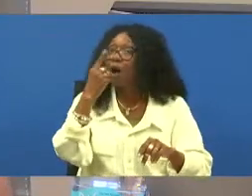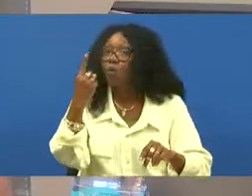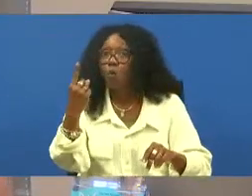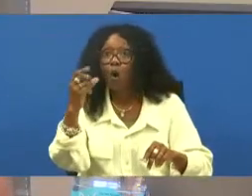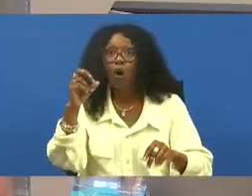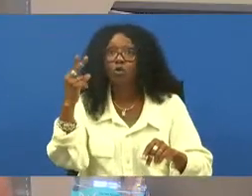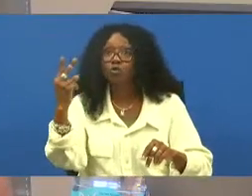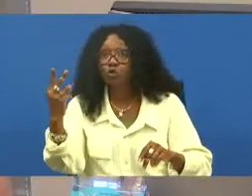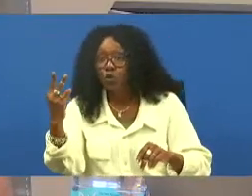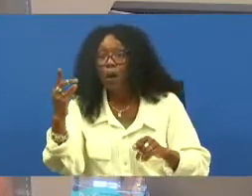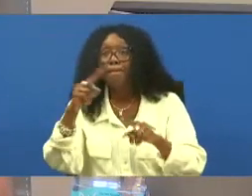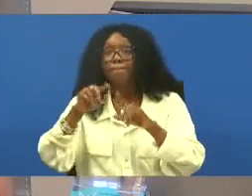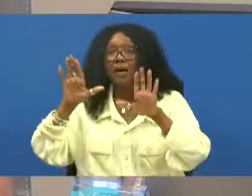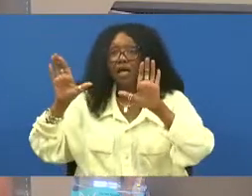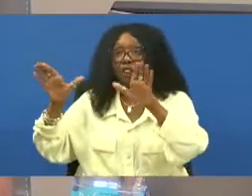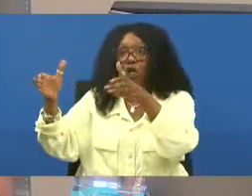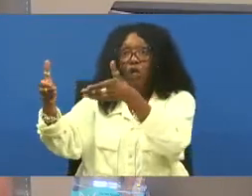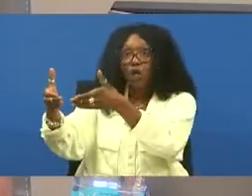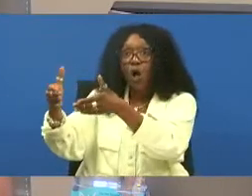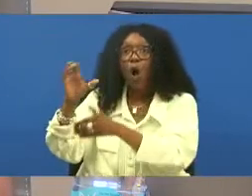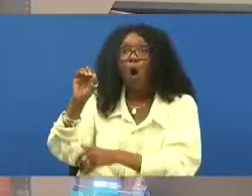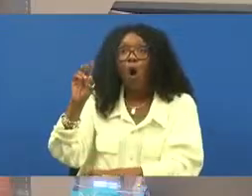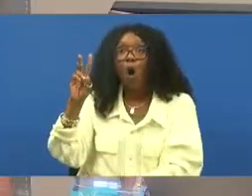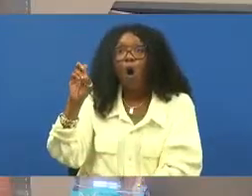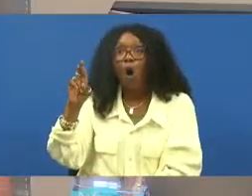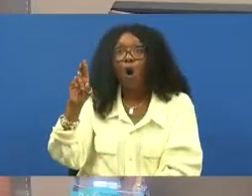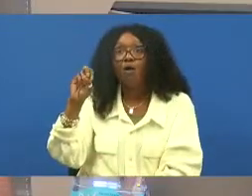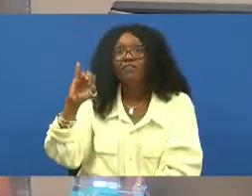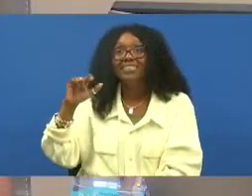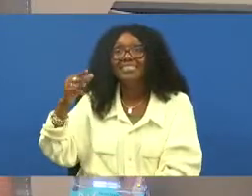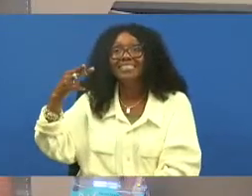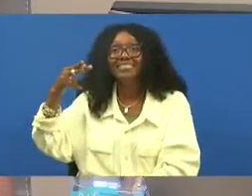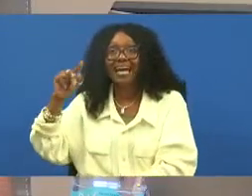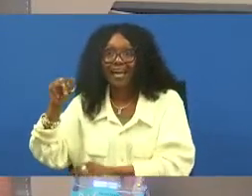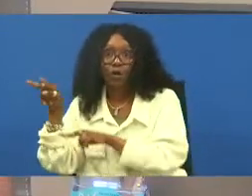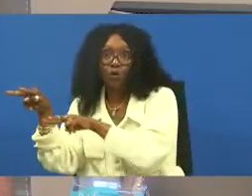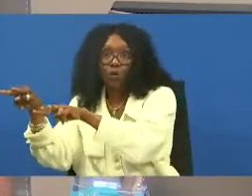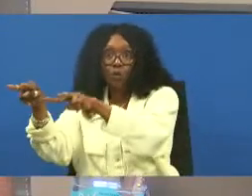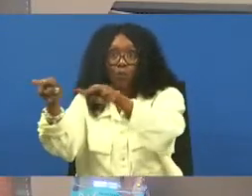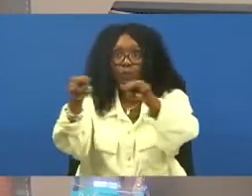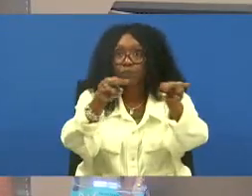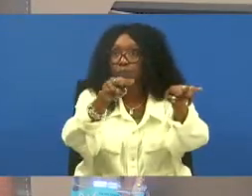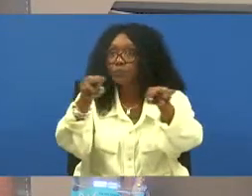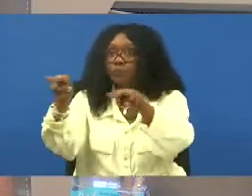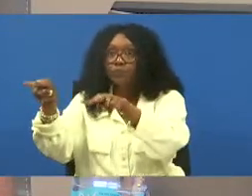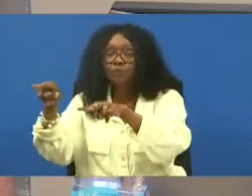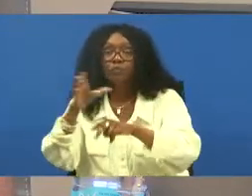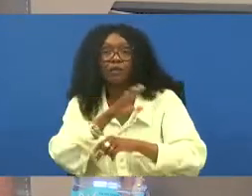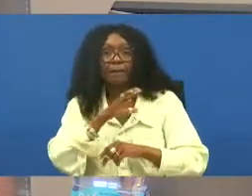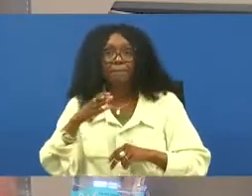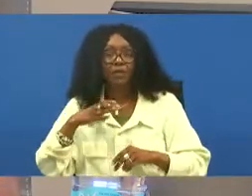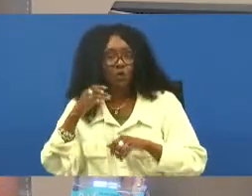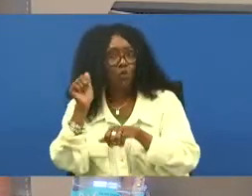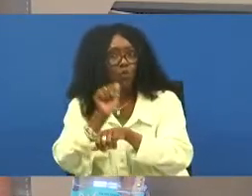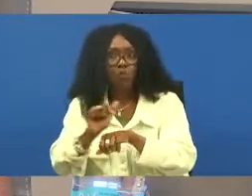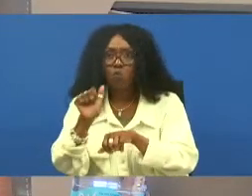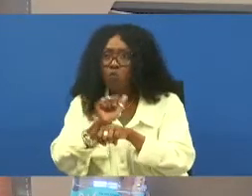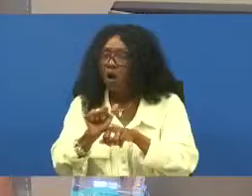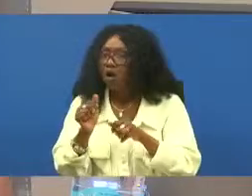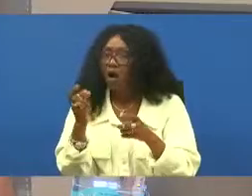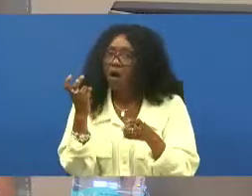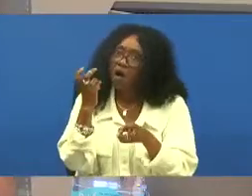Oversight Committee, who's worked very hard to get to this point of this next step in the